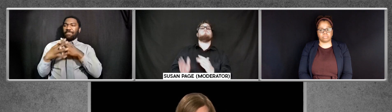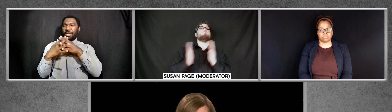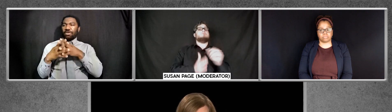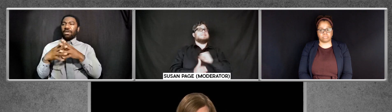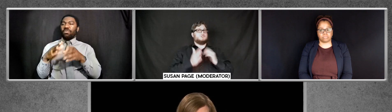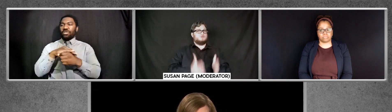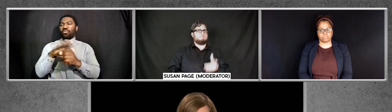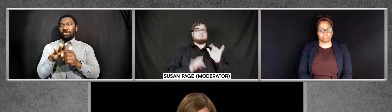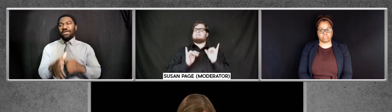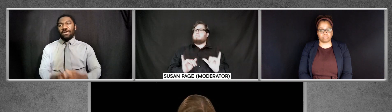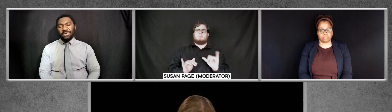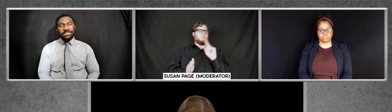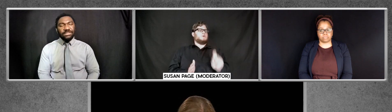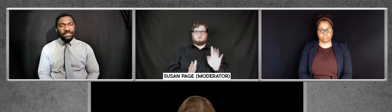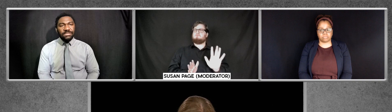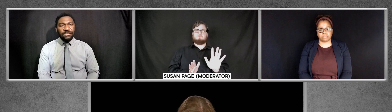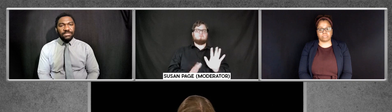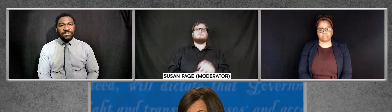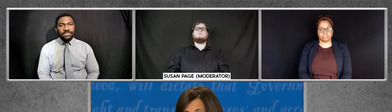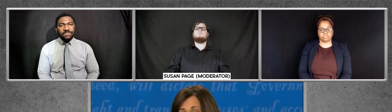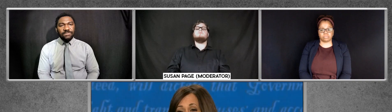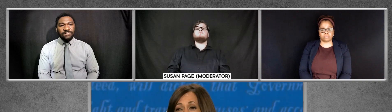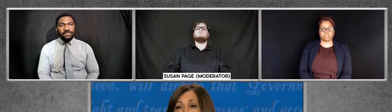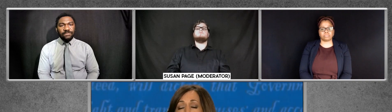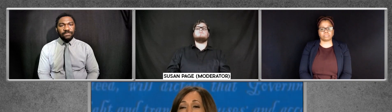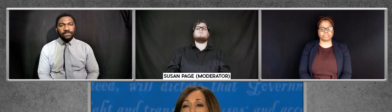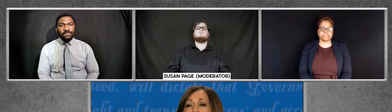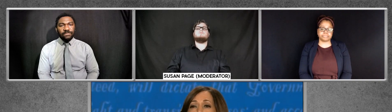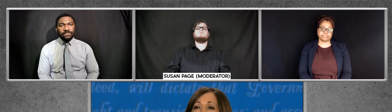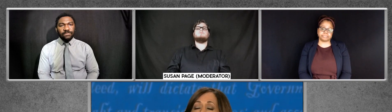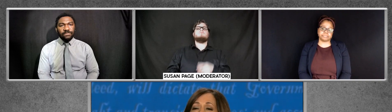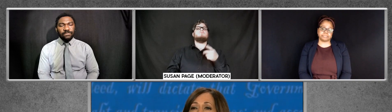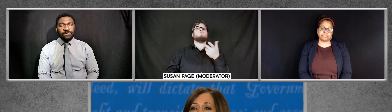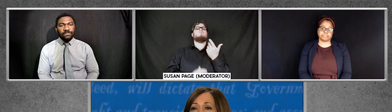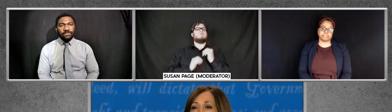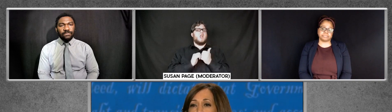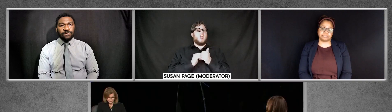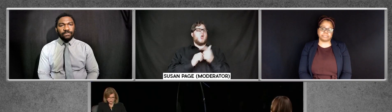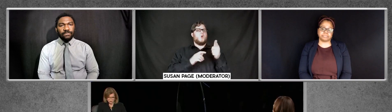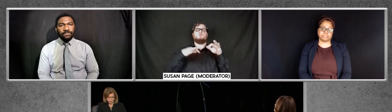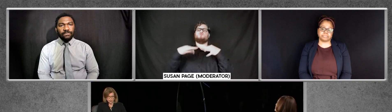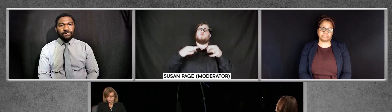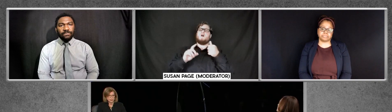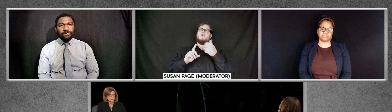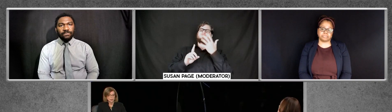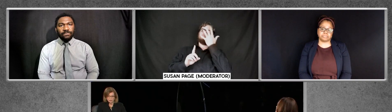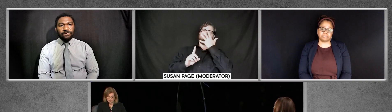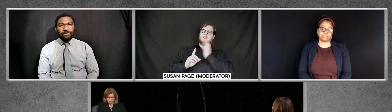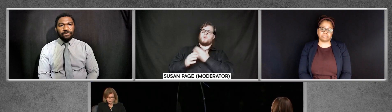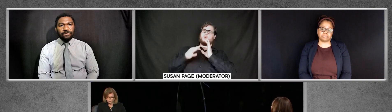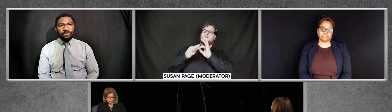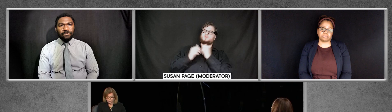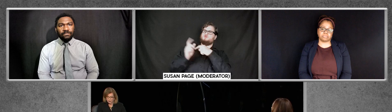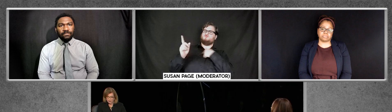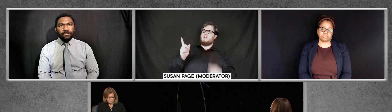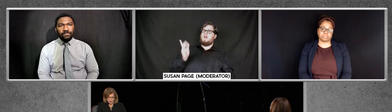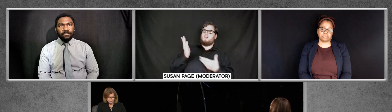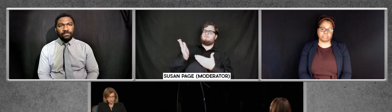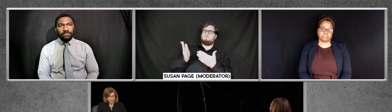same question that I asked the Vice President. How would you describe our fundamental relationship with China? Are we